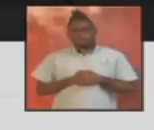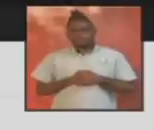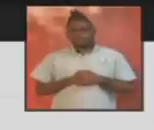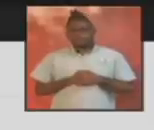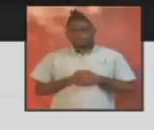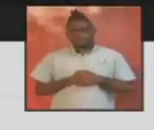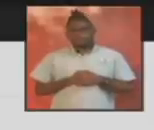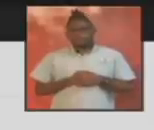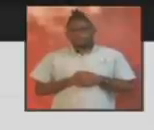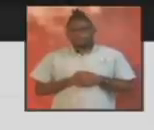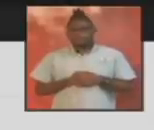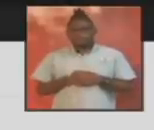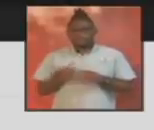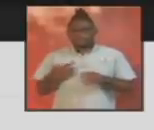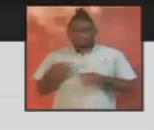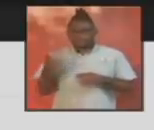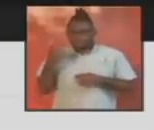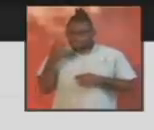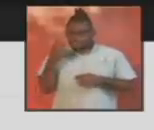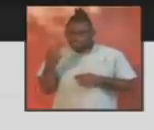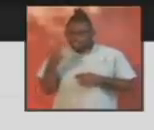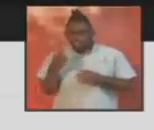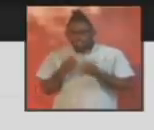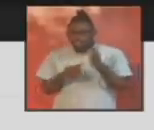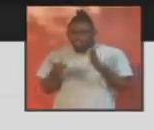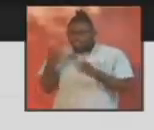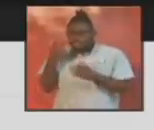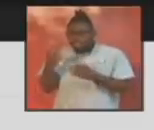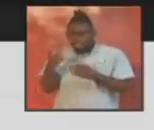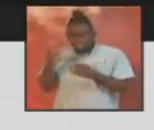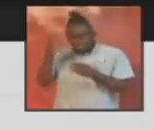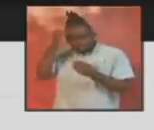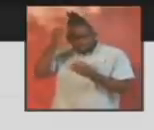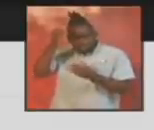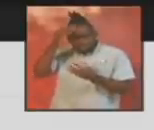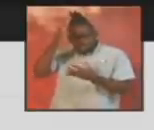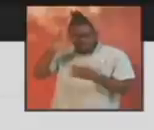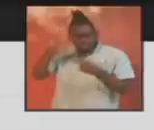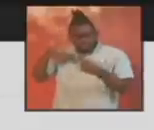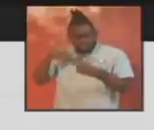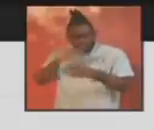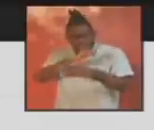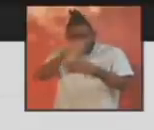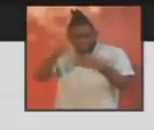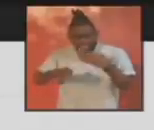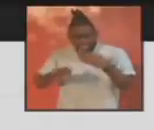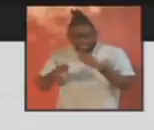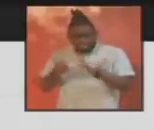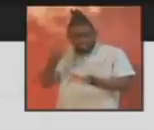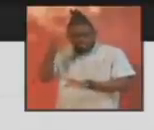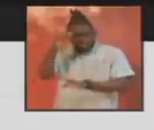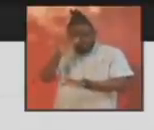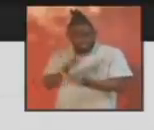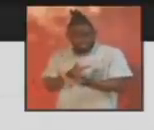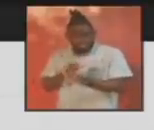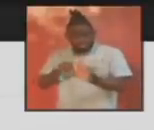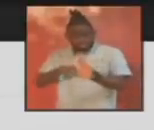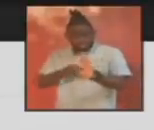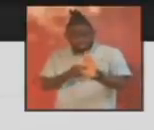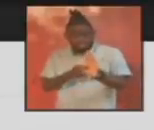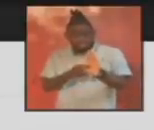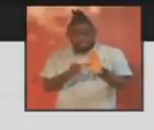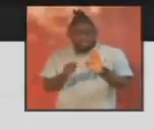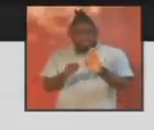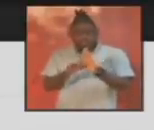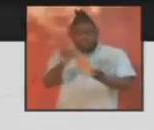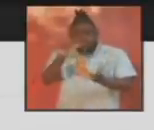epidemic curve, is we have taken all of the data from the end of July going into the start of August, all the way down to the